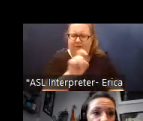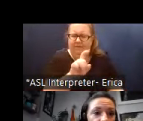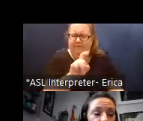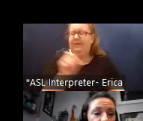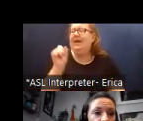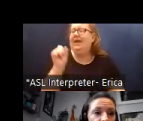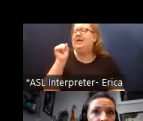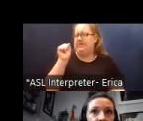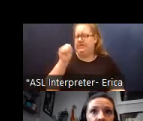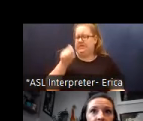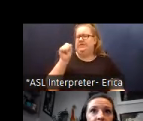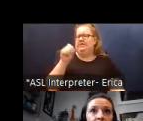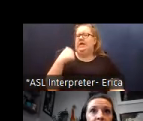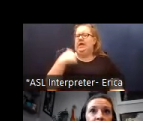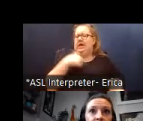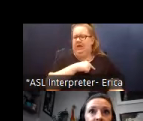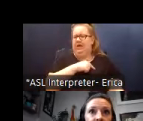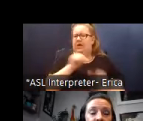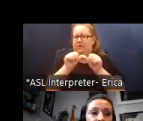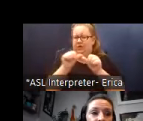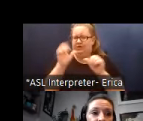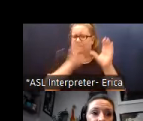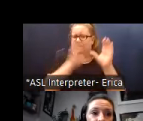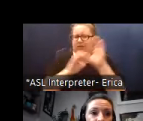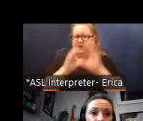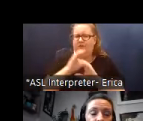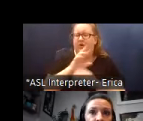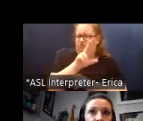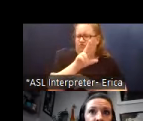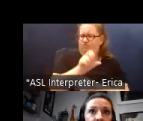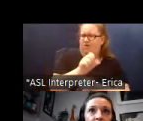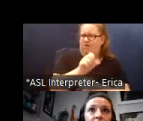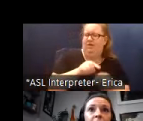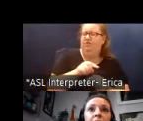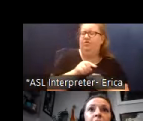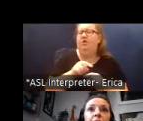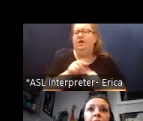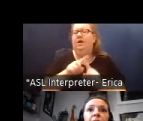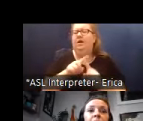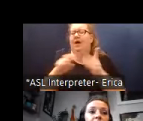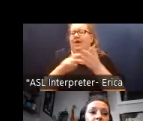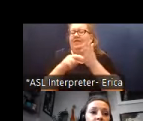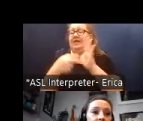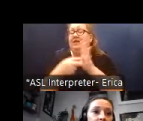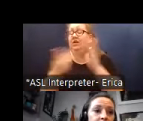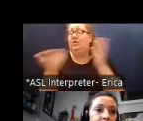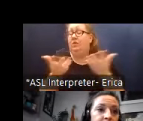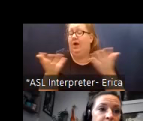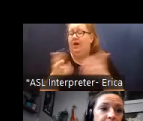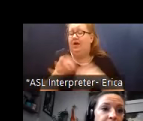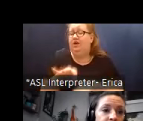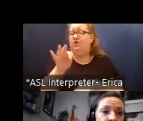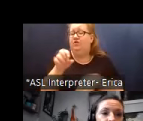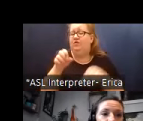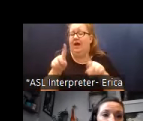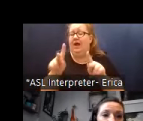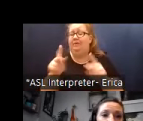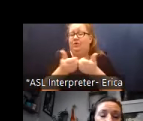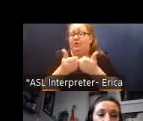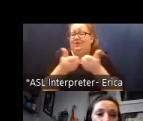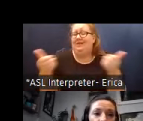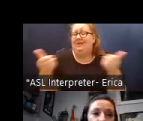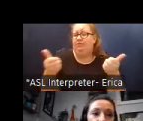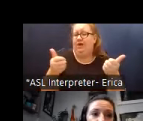Yeah, we're still exploring this, but the intention is to find opportunities to separate that